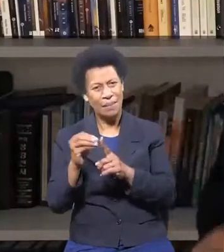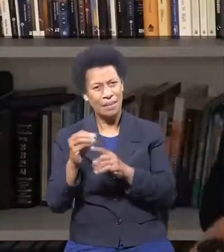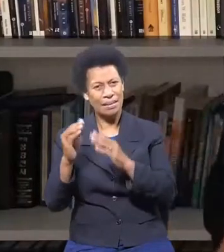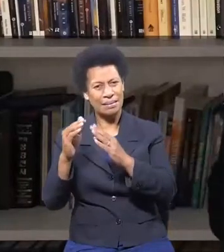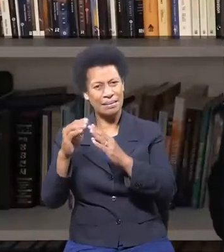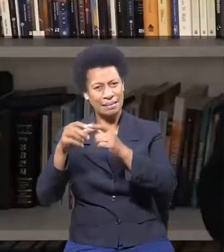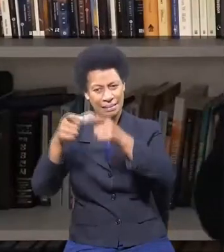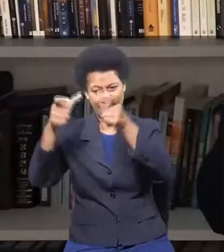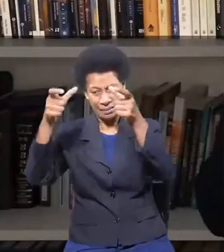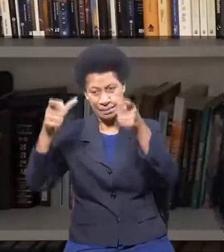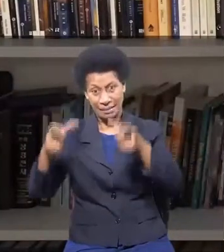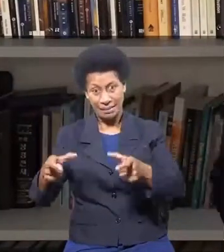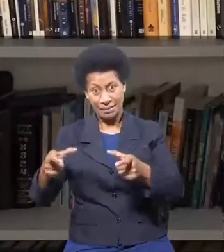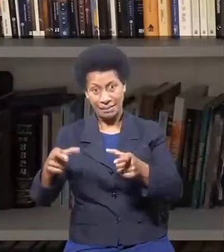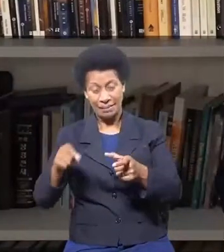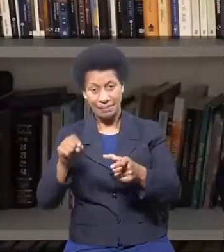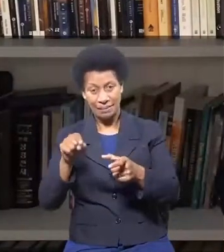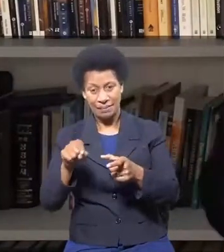city